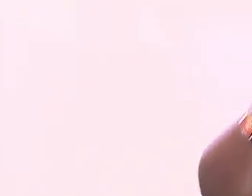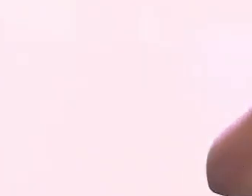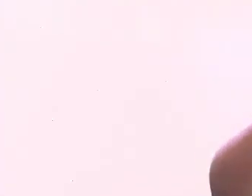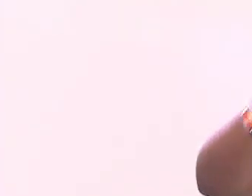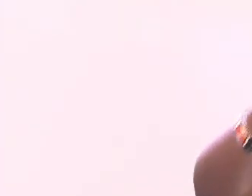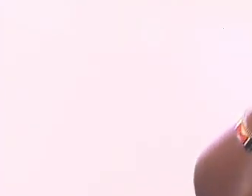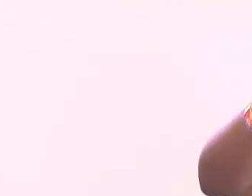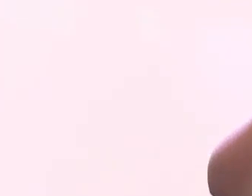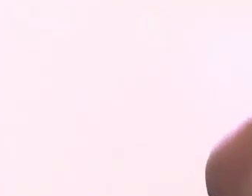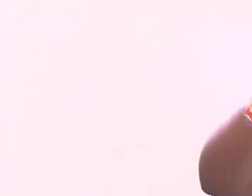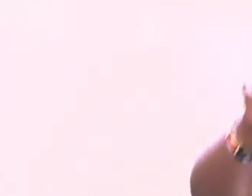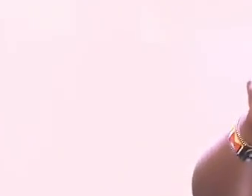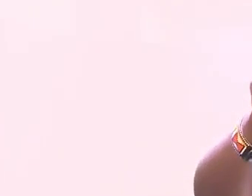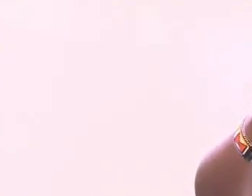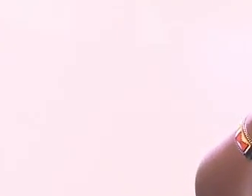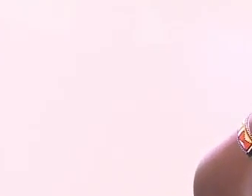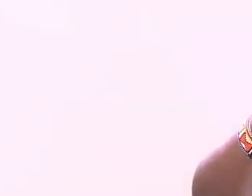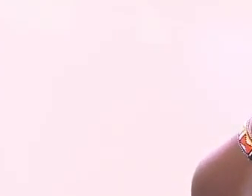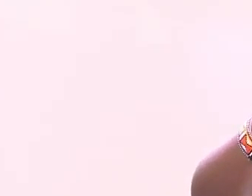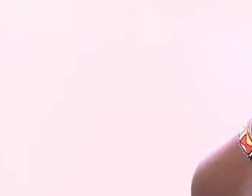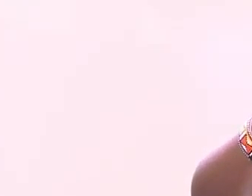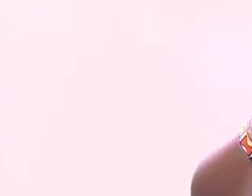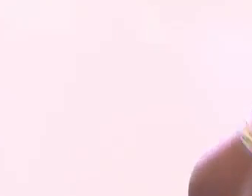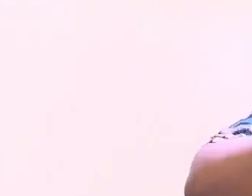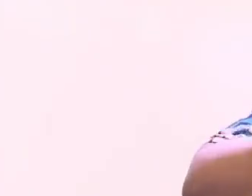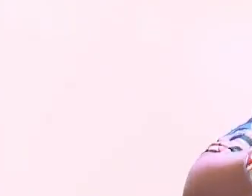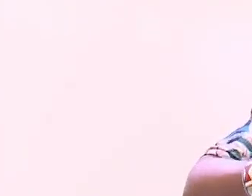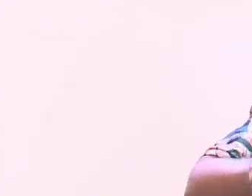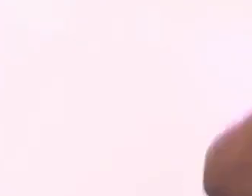intersections of ER